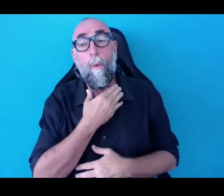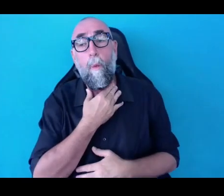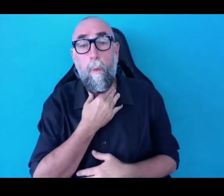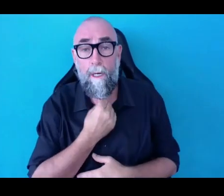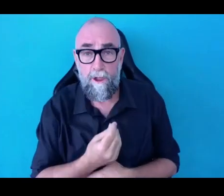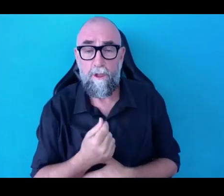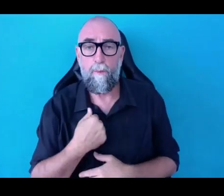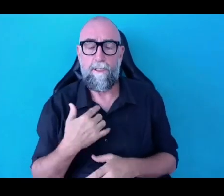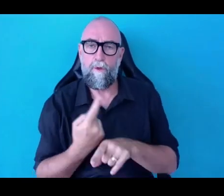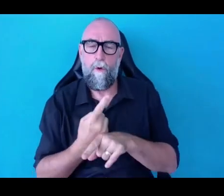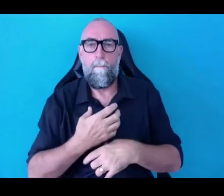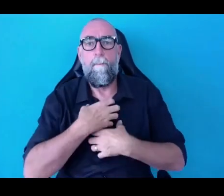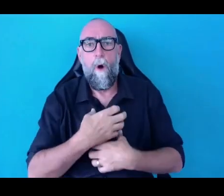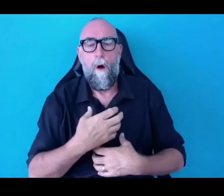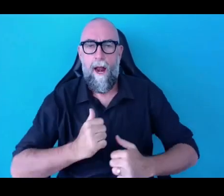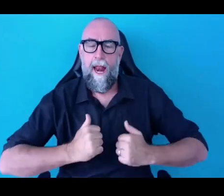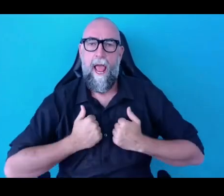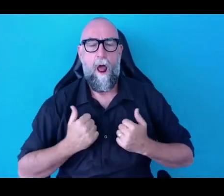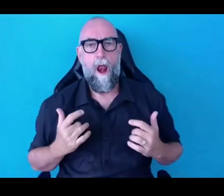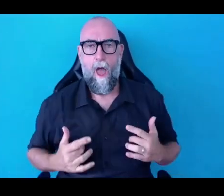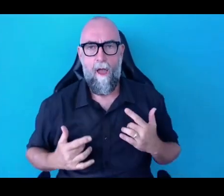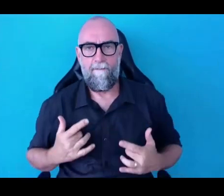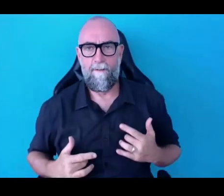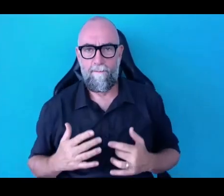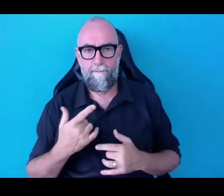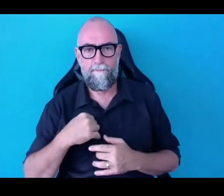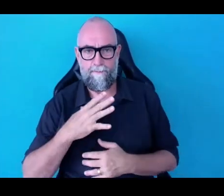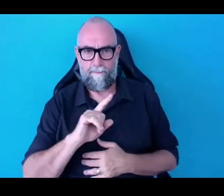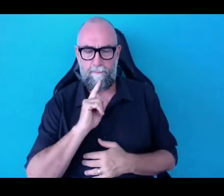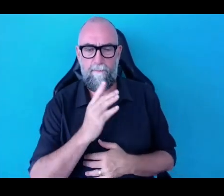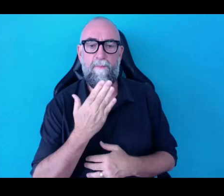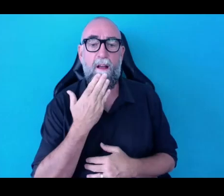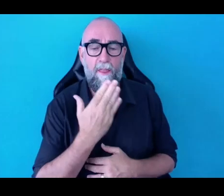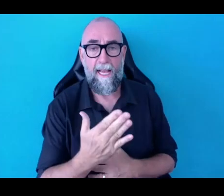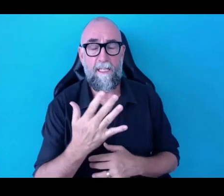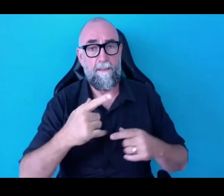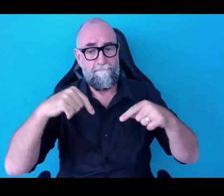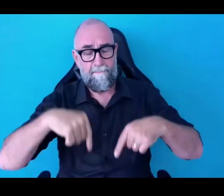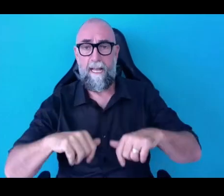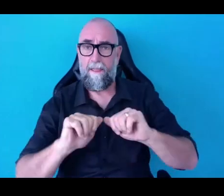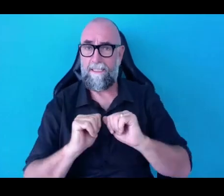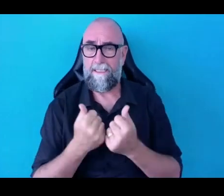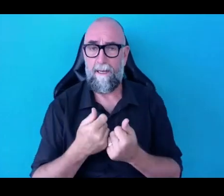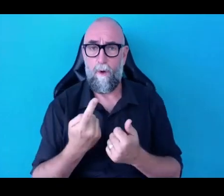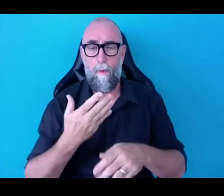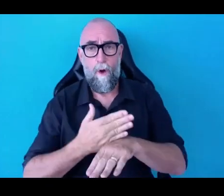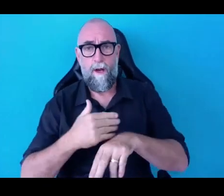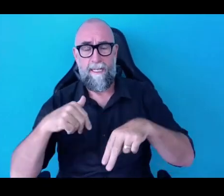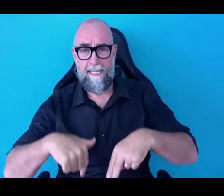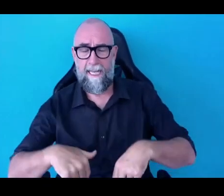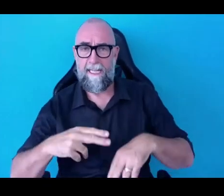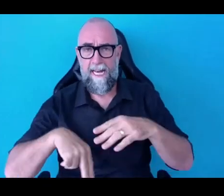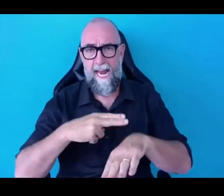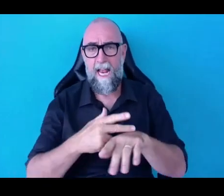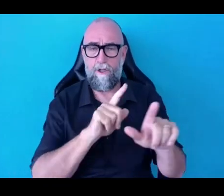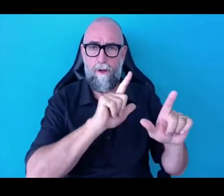lives. Again, thank you to Director Nick Mitrovic and the team at the National Gallery for having me, and it's an honour and privilege to